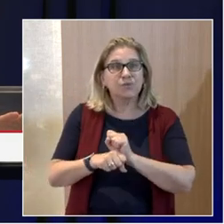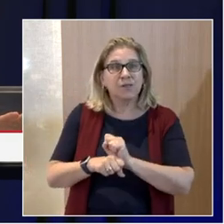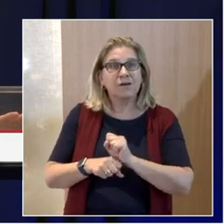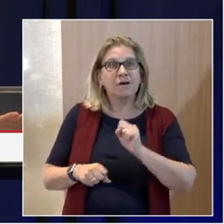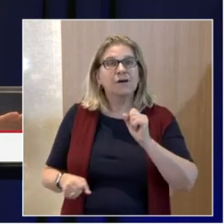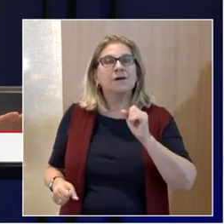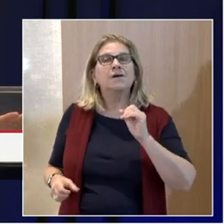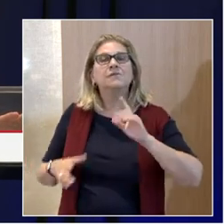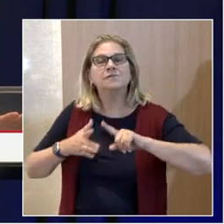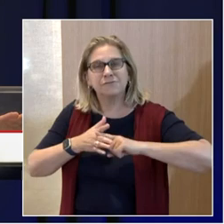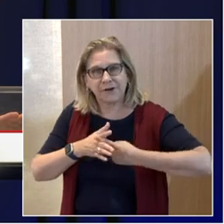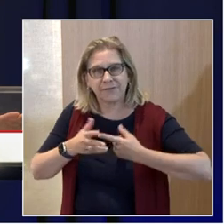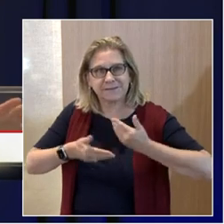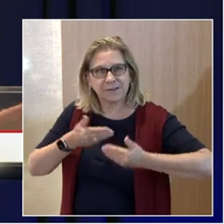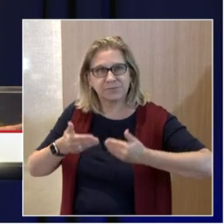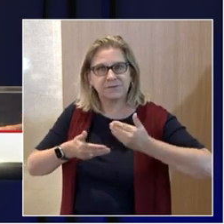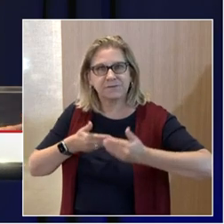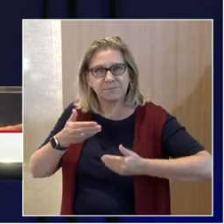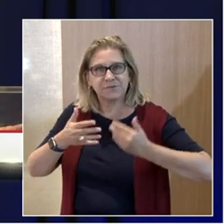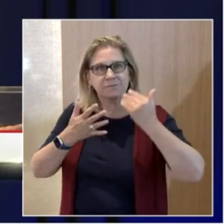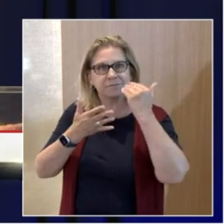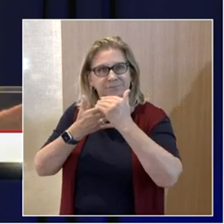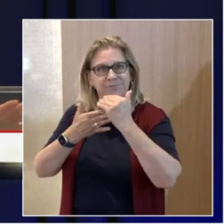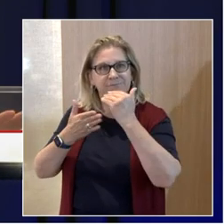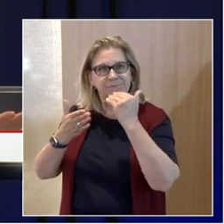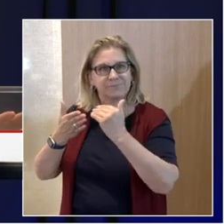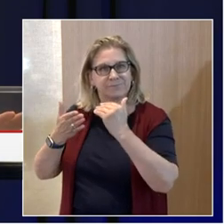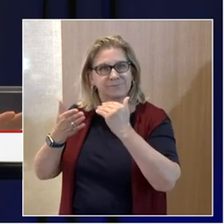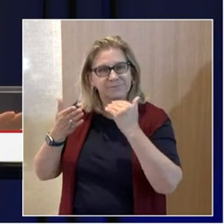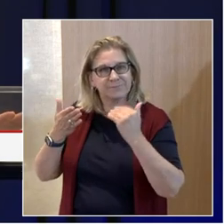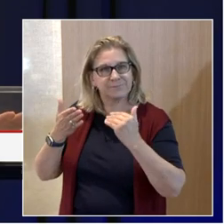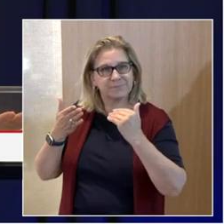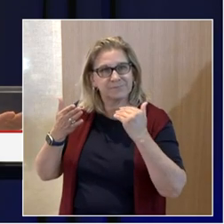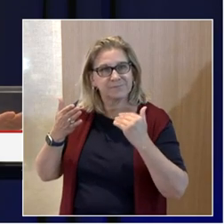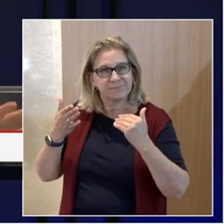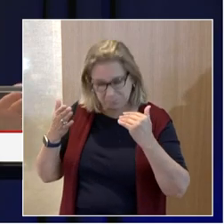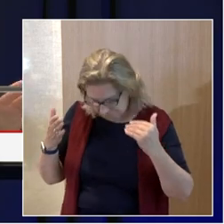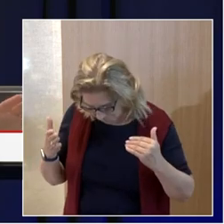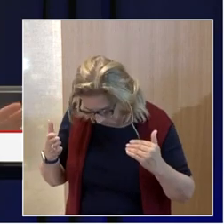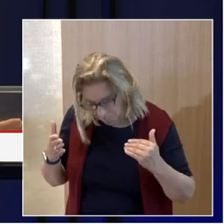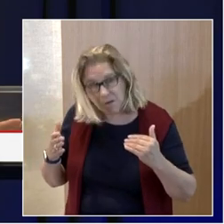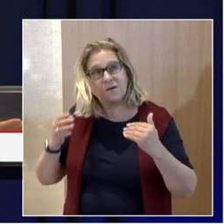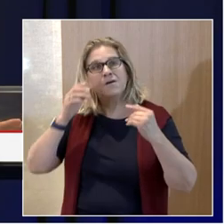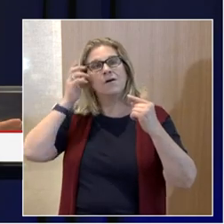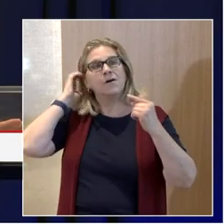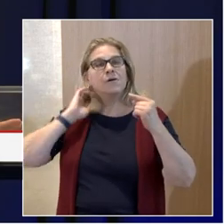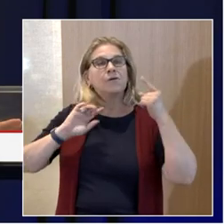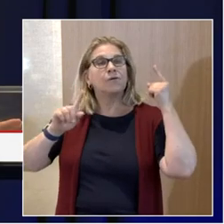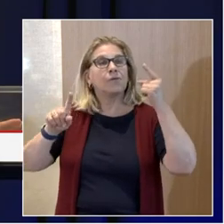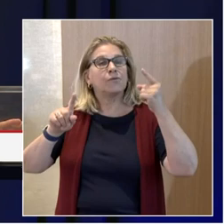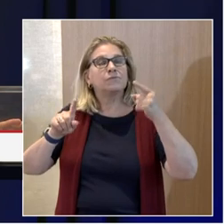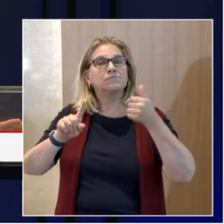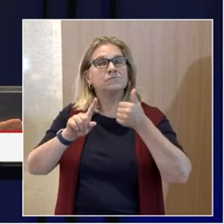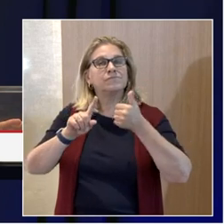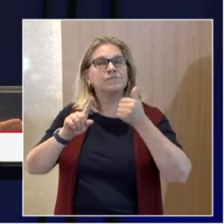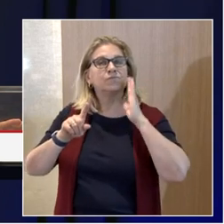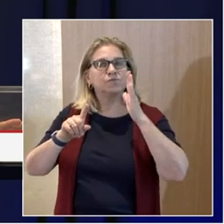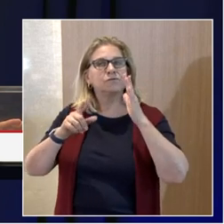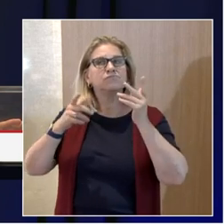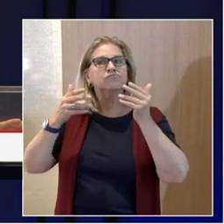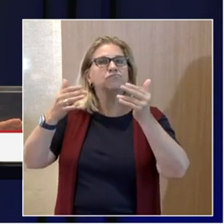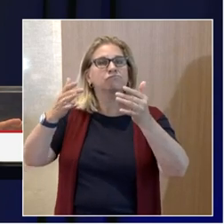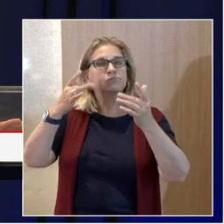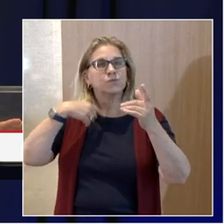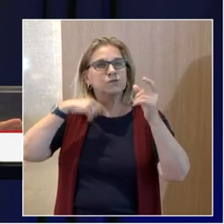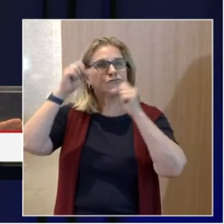going to be aspirational, yet strategic and tactical. And the results will guide the future of